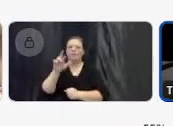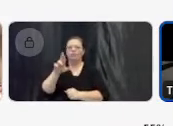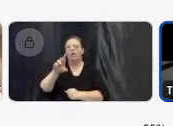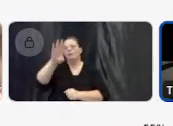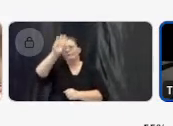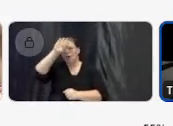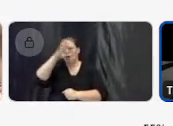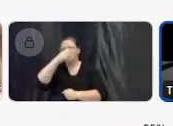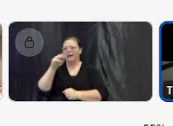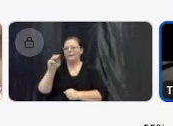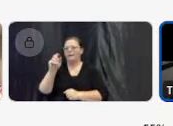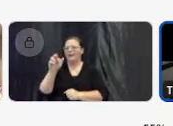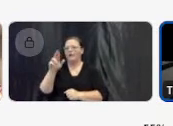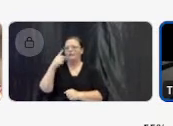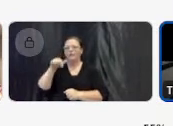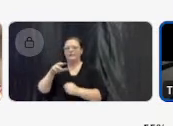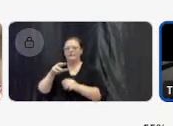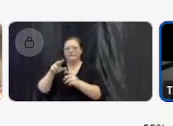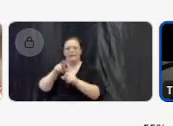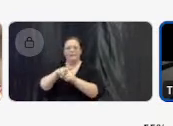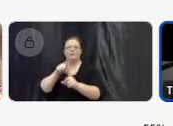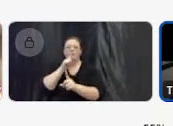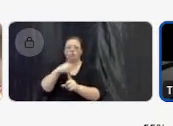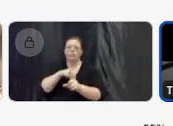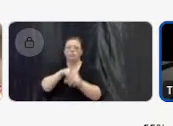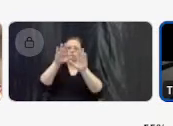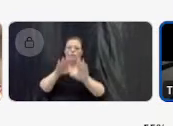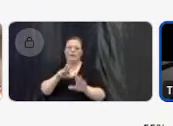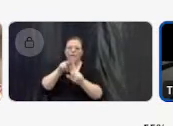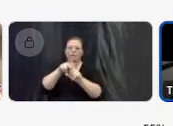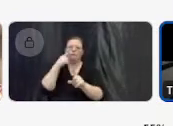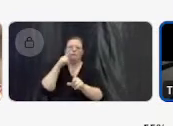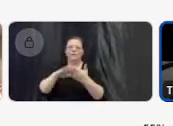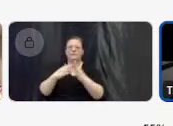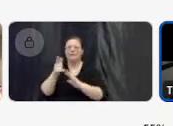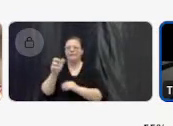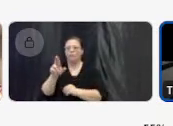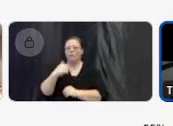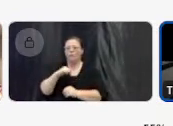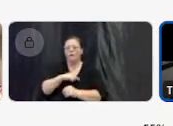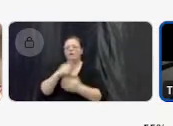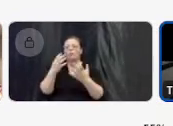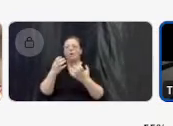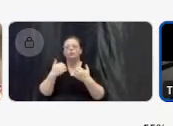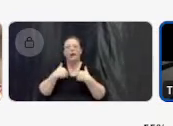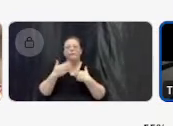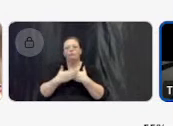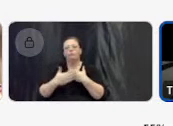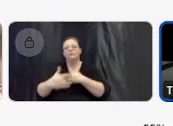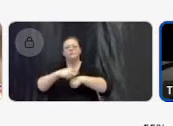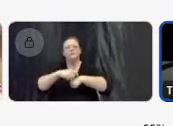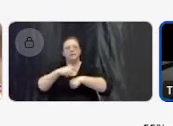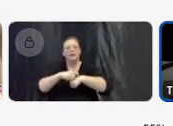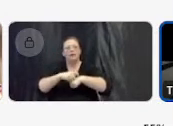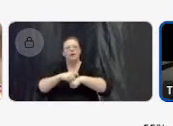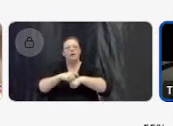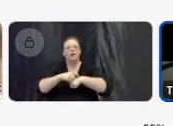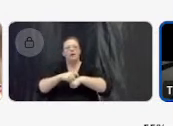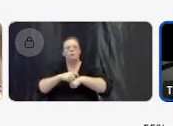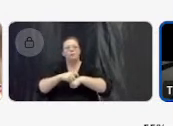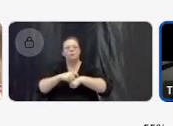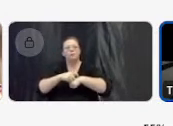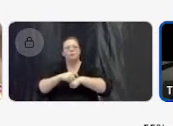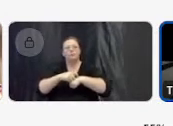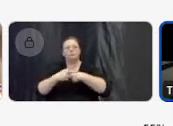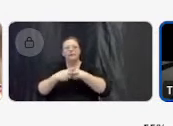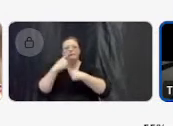mayor on this application to make sure it's a great application for the city of Little Rock. We'd like to reserve the rest of our time